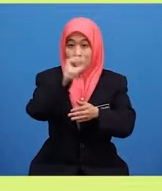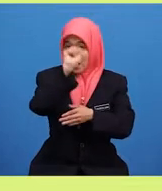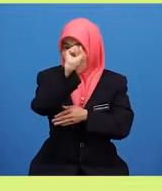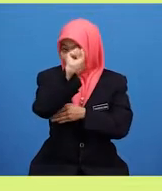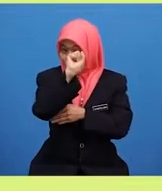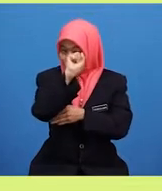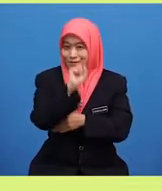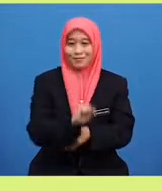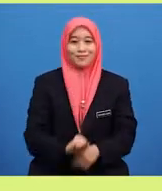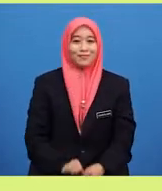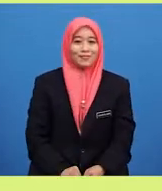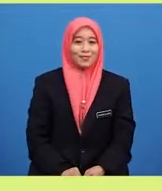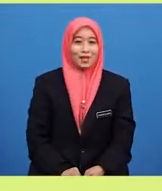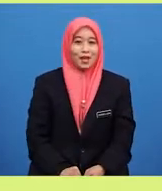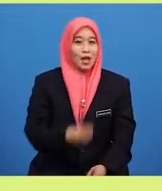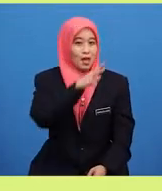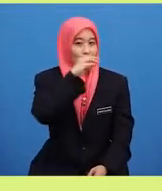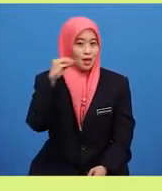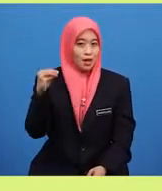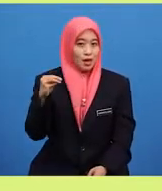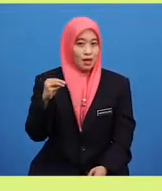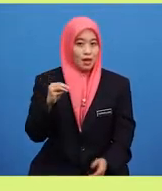And finally,